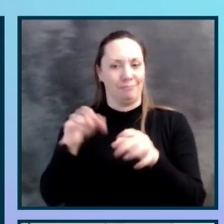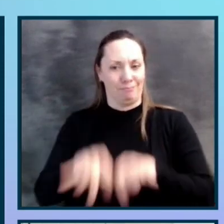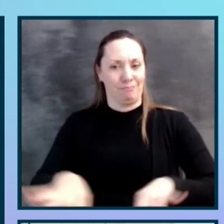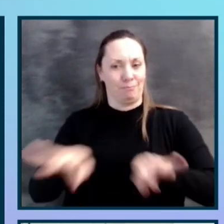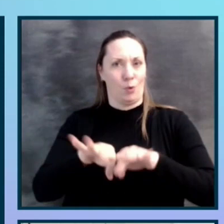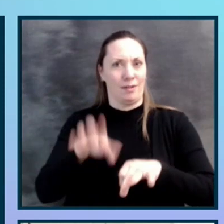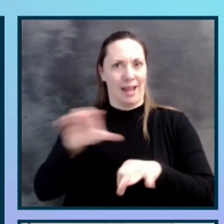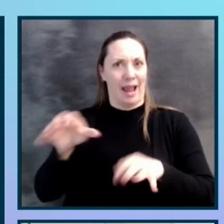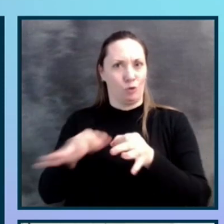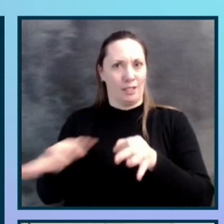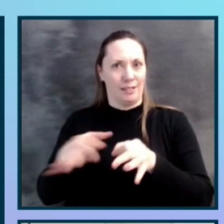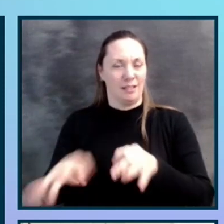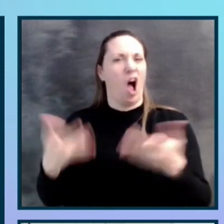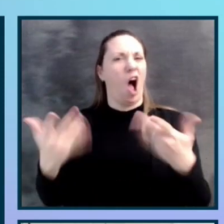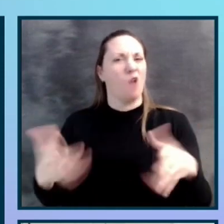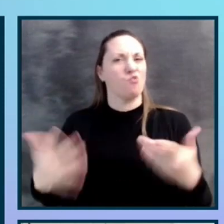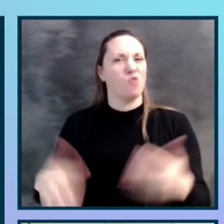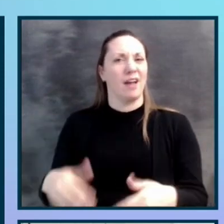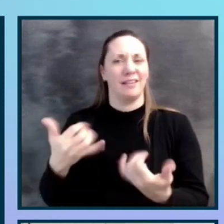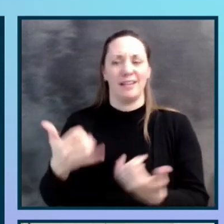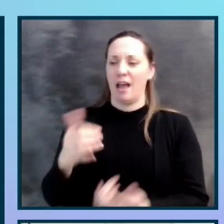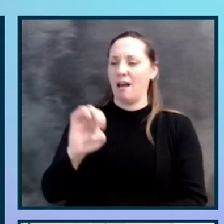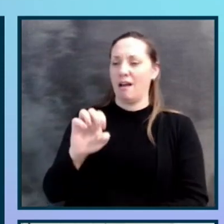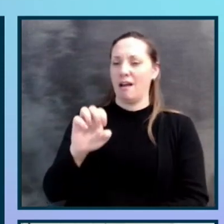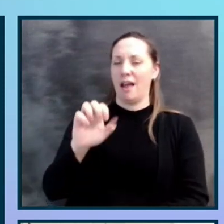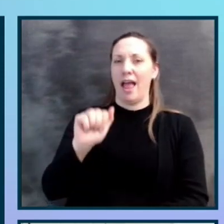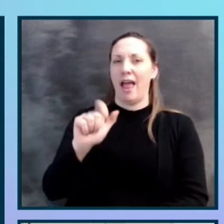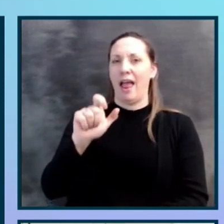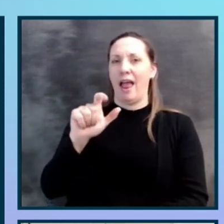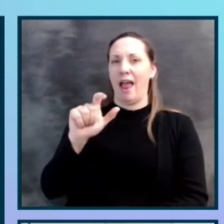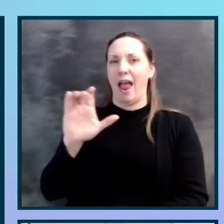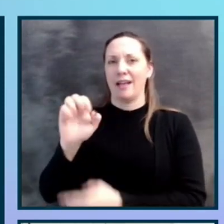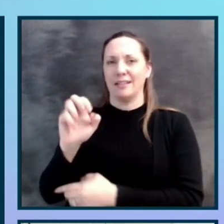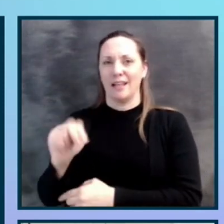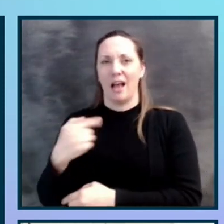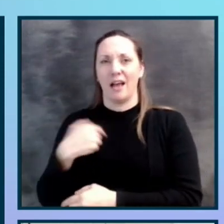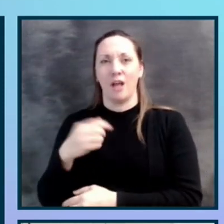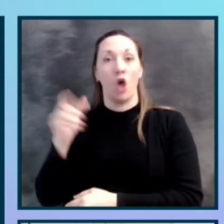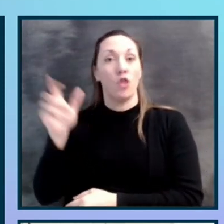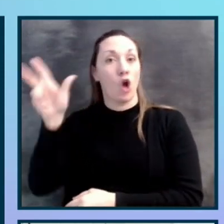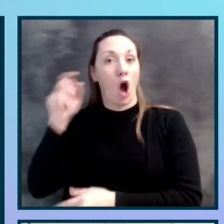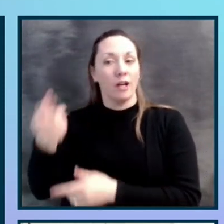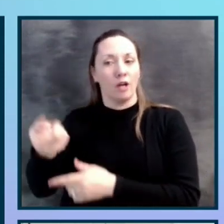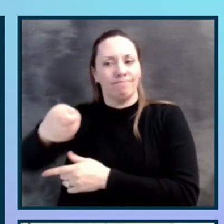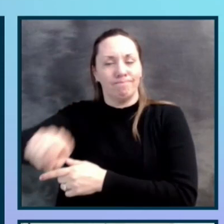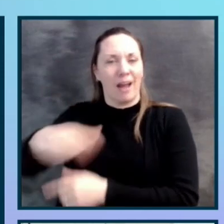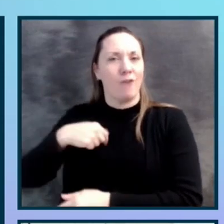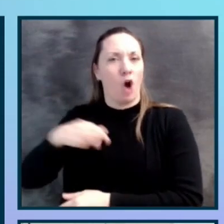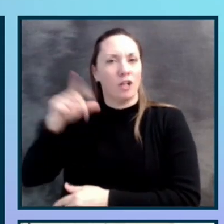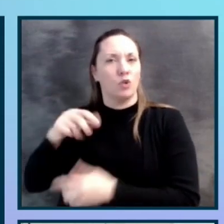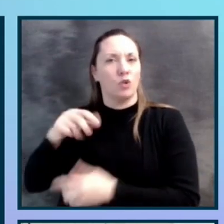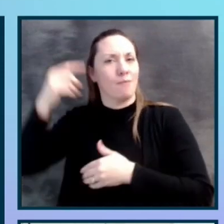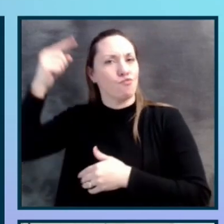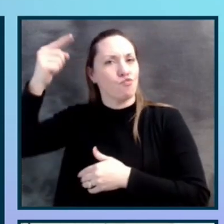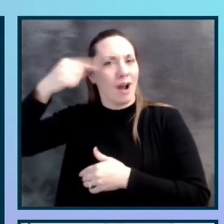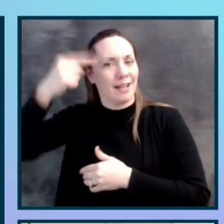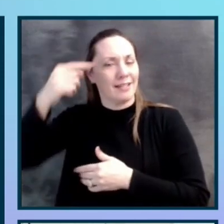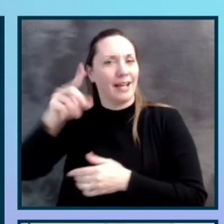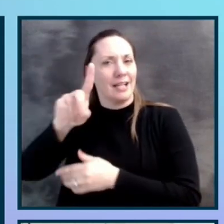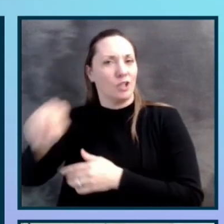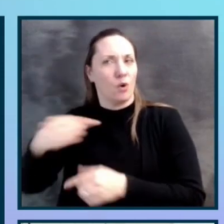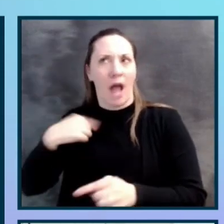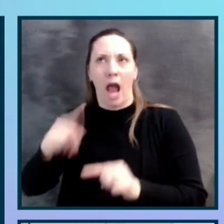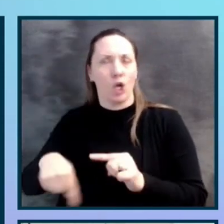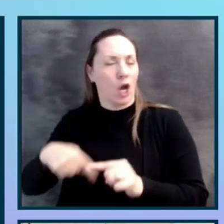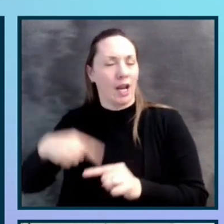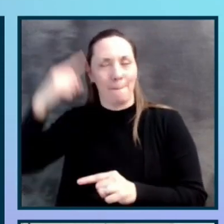Already at AxCon, I have turned off the audio because I have an auditory processing disorder and I just could not process sound